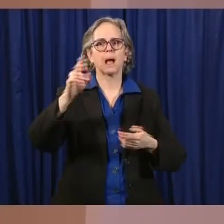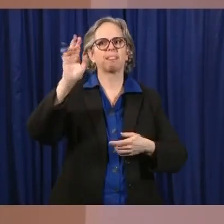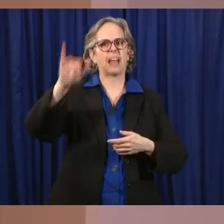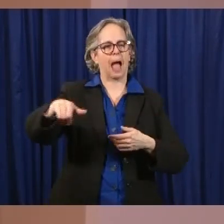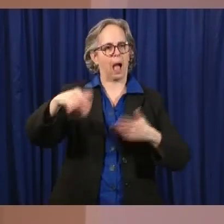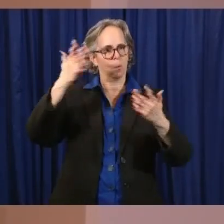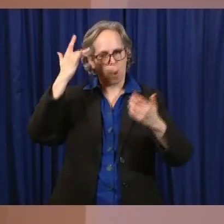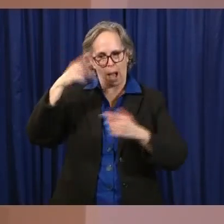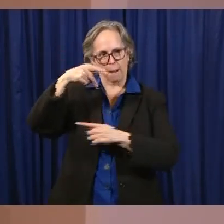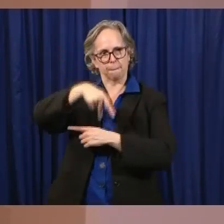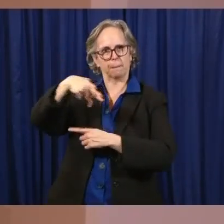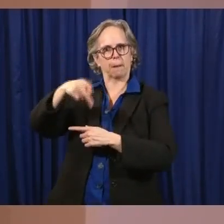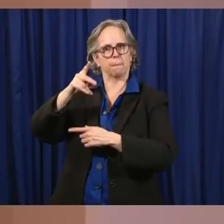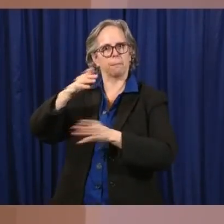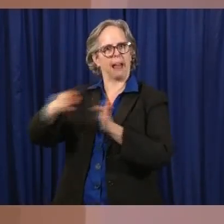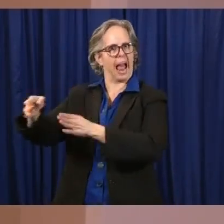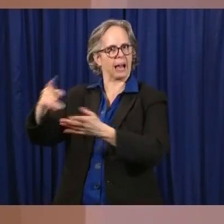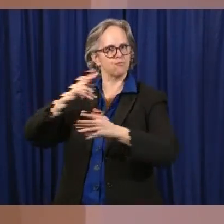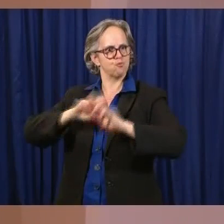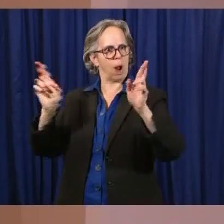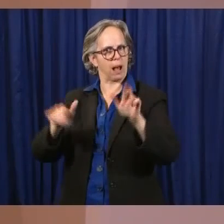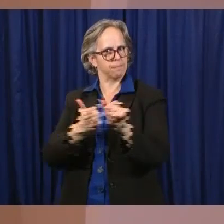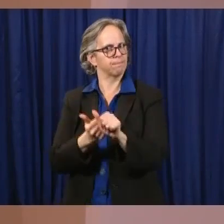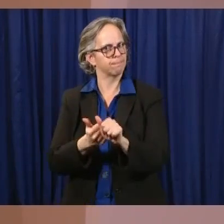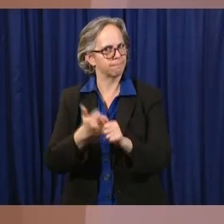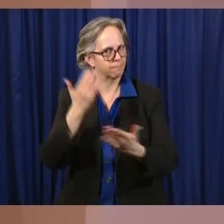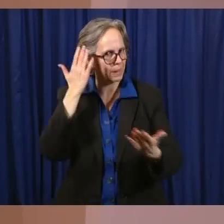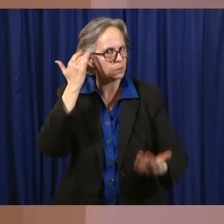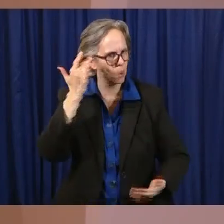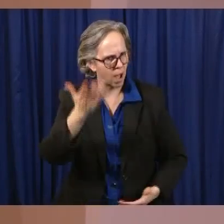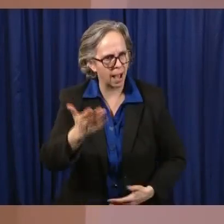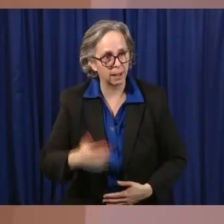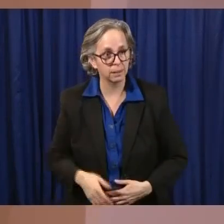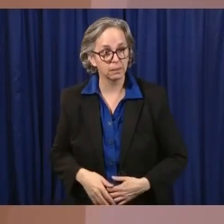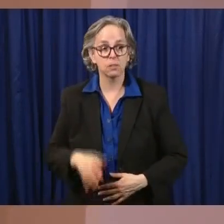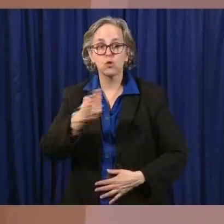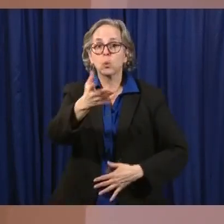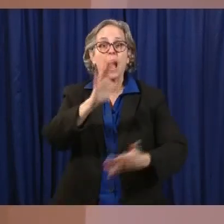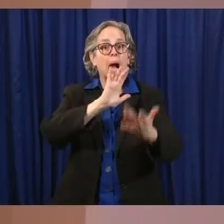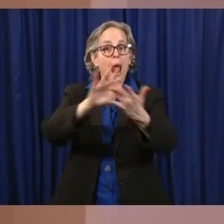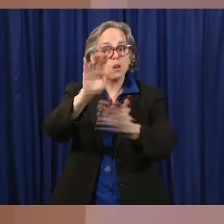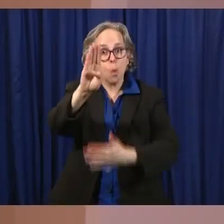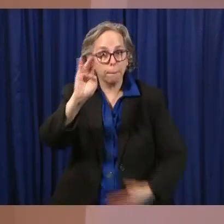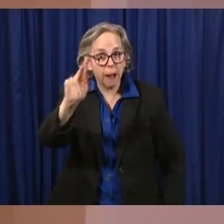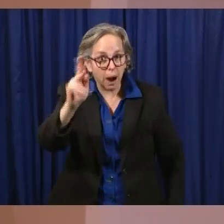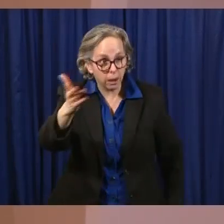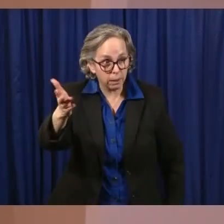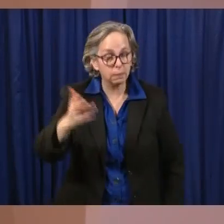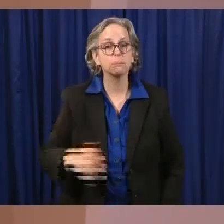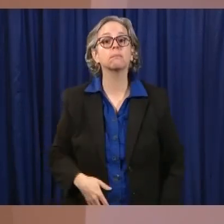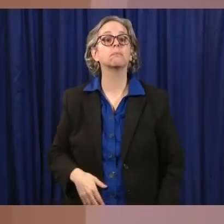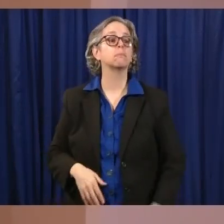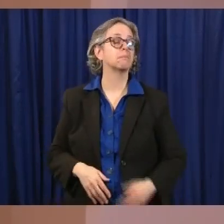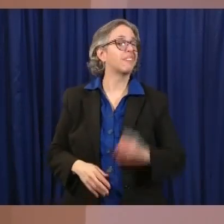that through your local financial institution that you already have a relationship with. But the Small Business